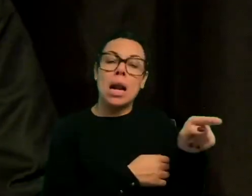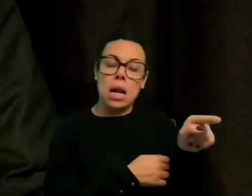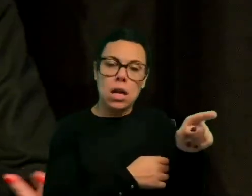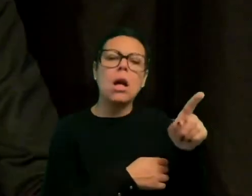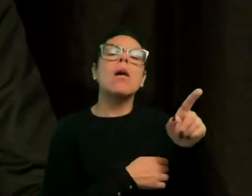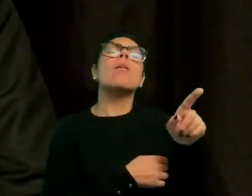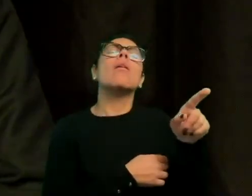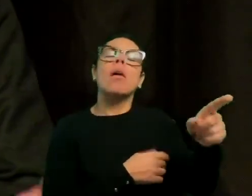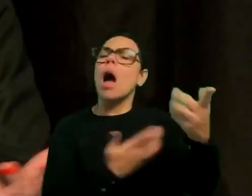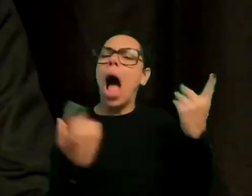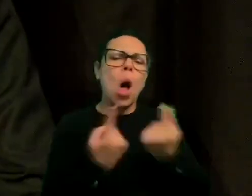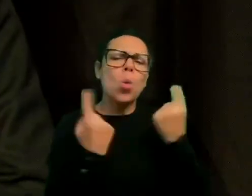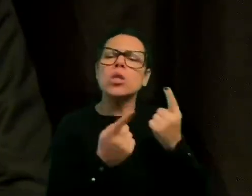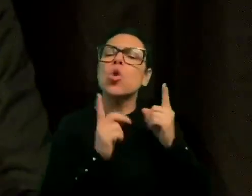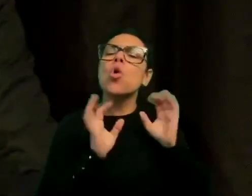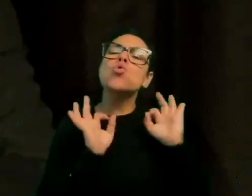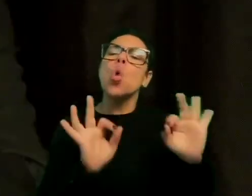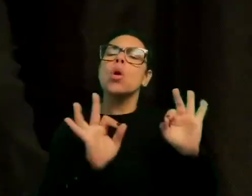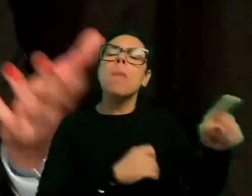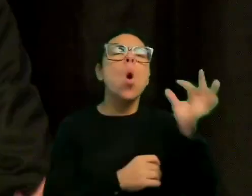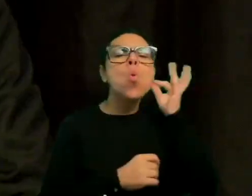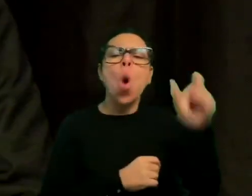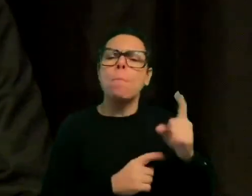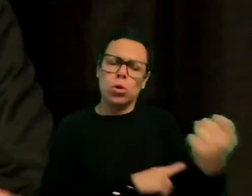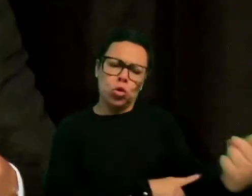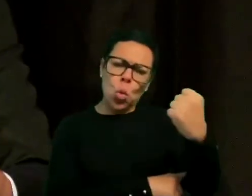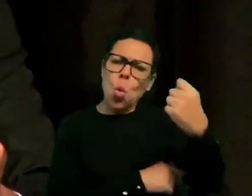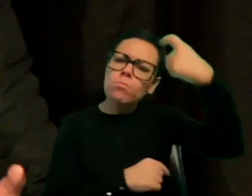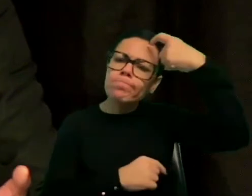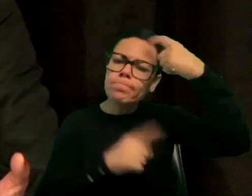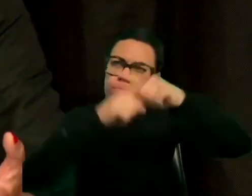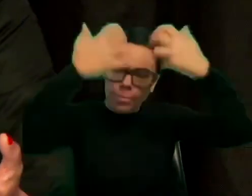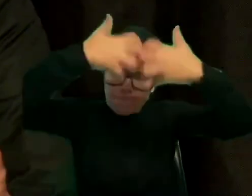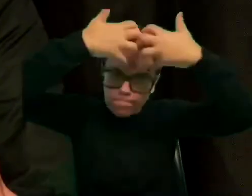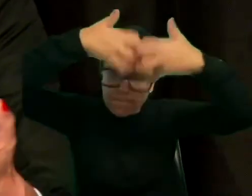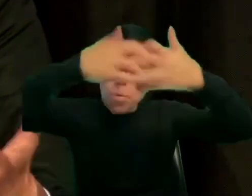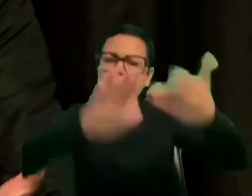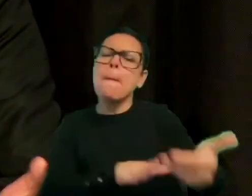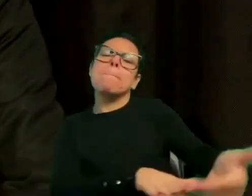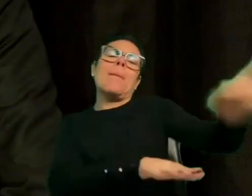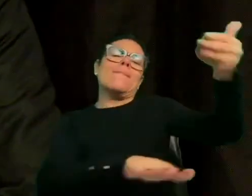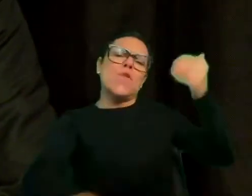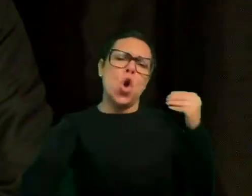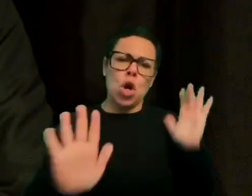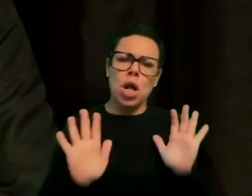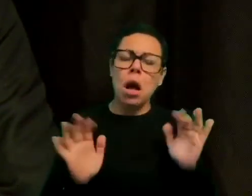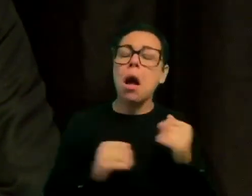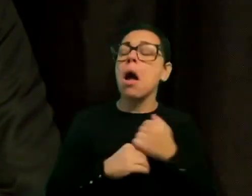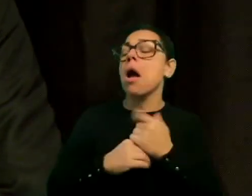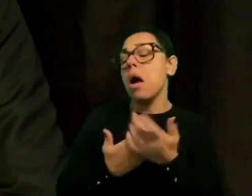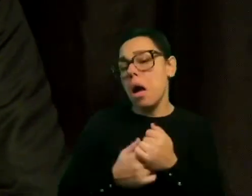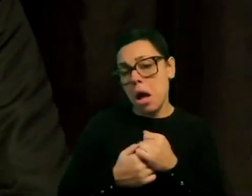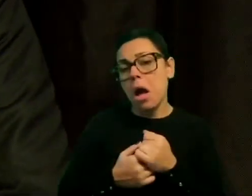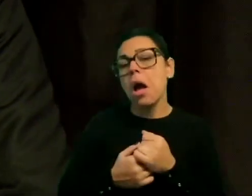the woman-led company that caters also has, I don't know, bicycles in order to deliver, and therefore she also meets the sustainable